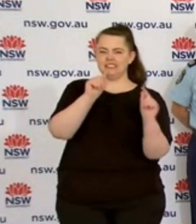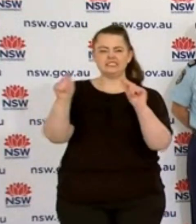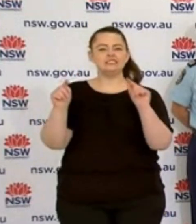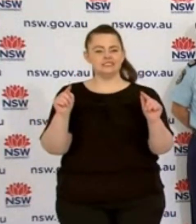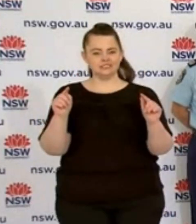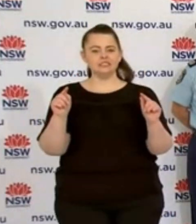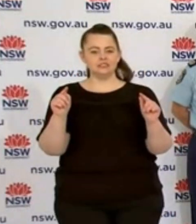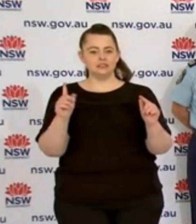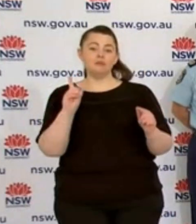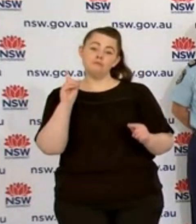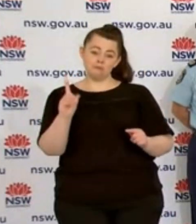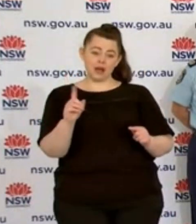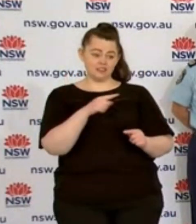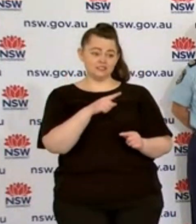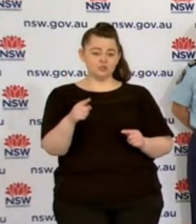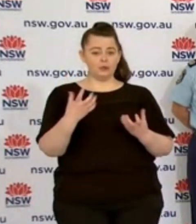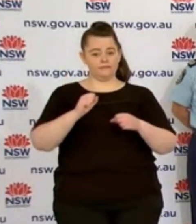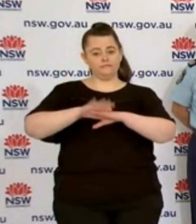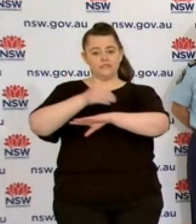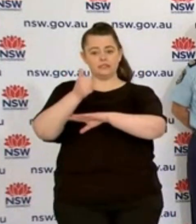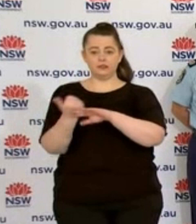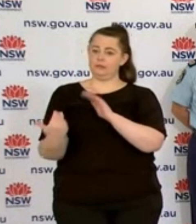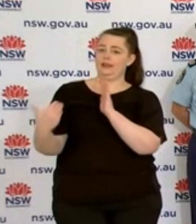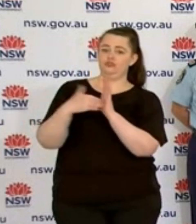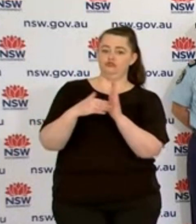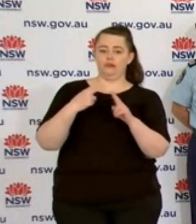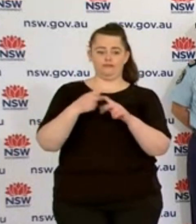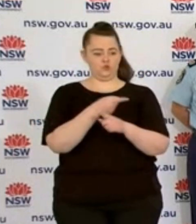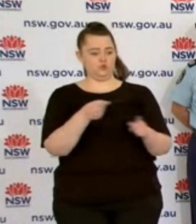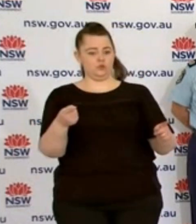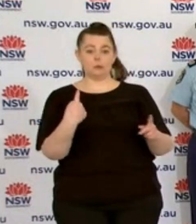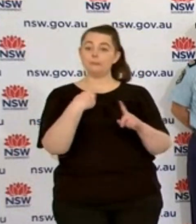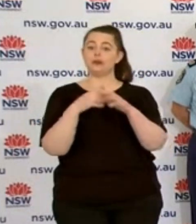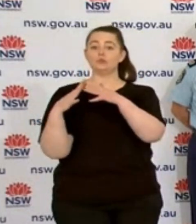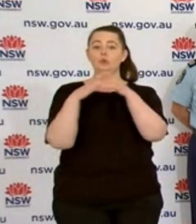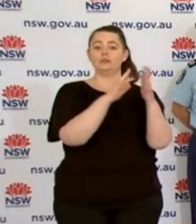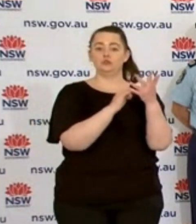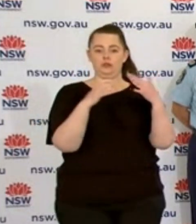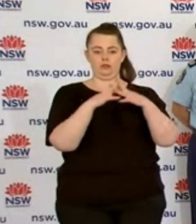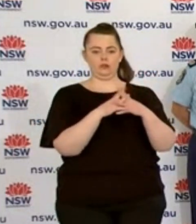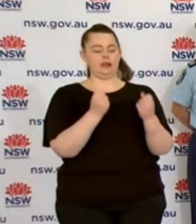been accommodation stood up so that people can safely isolate.